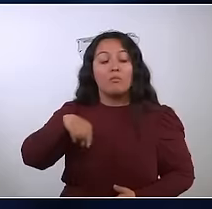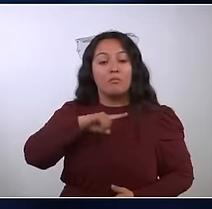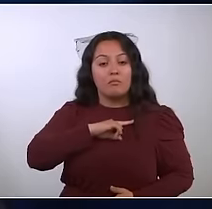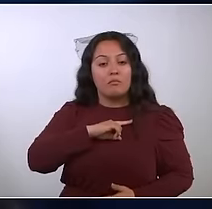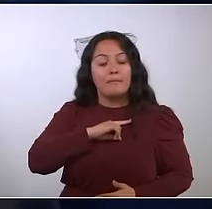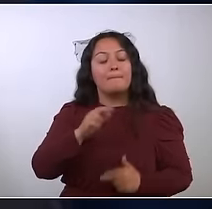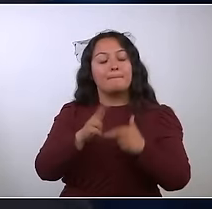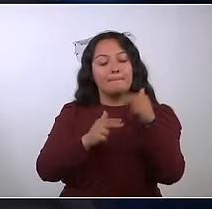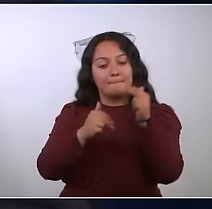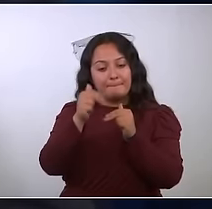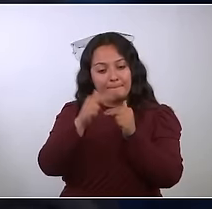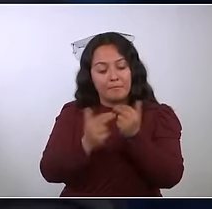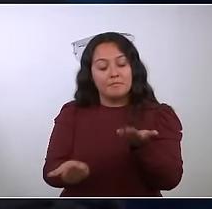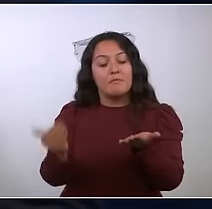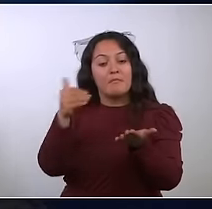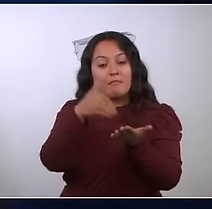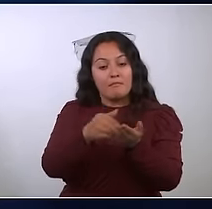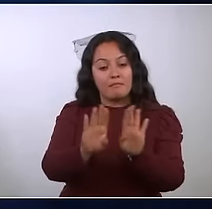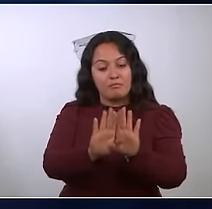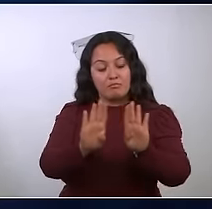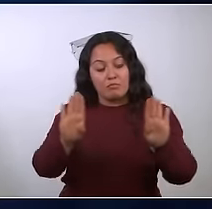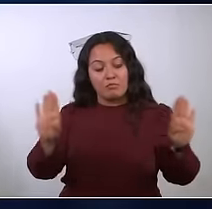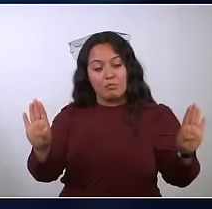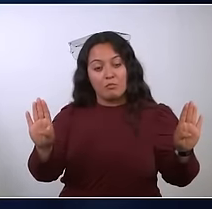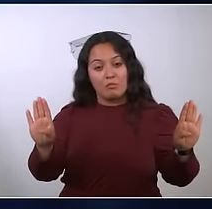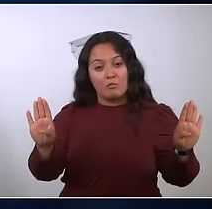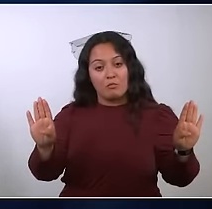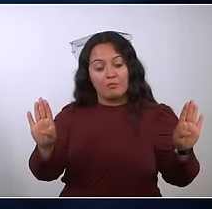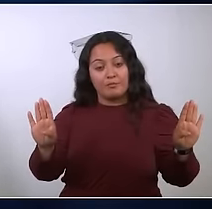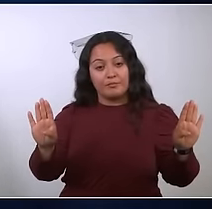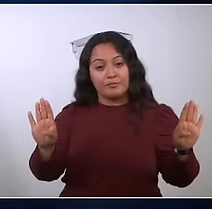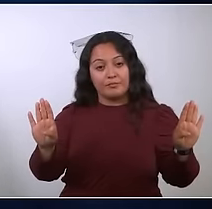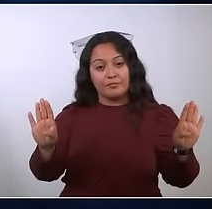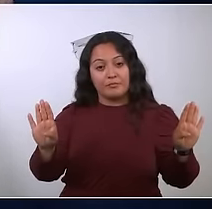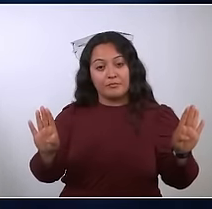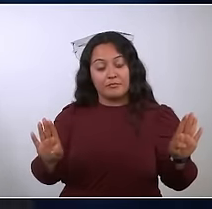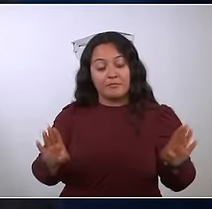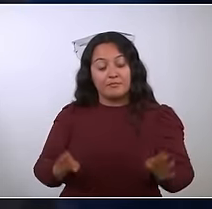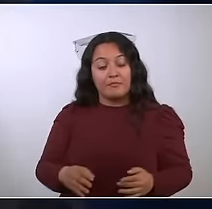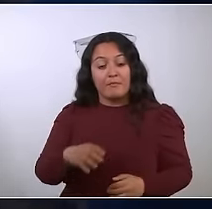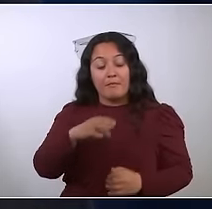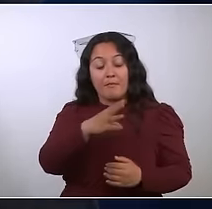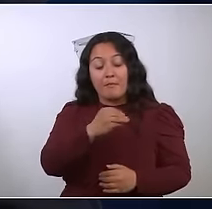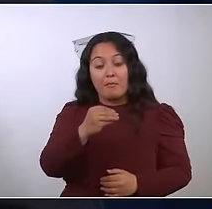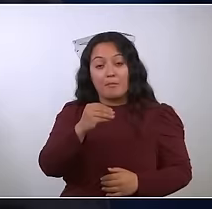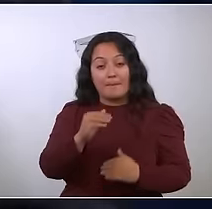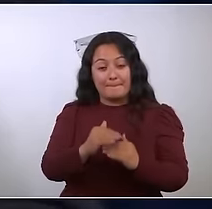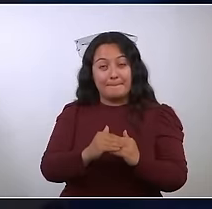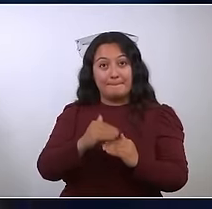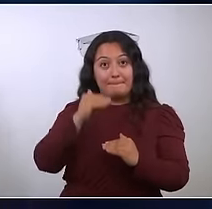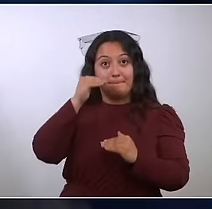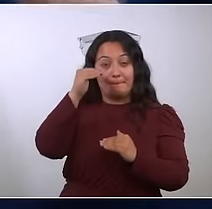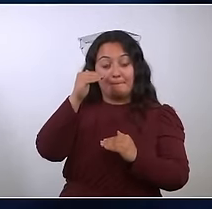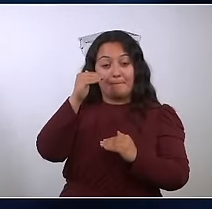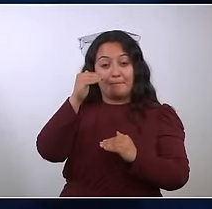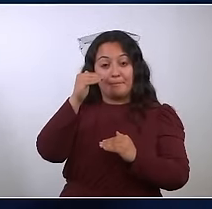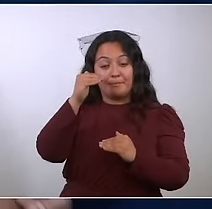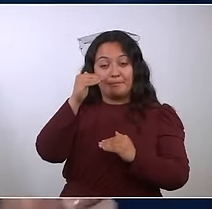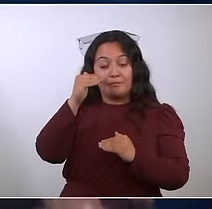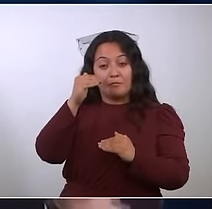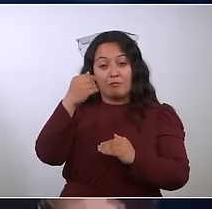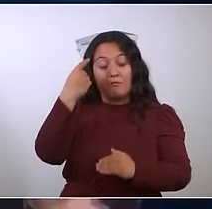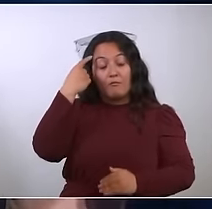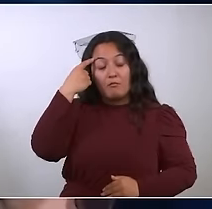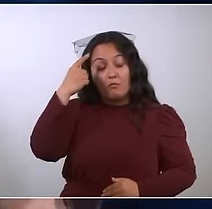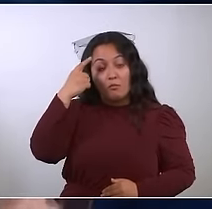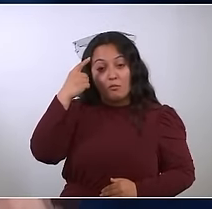the wall. Edificamos pues el muro. Till all of it reached half its height. Hasta toda la muralla fue terminada hasta la mitad. For the